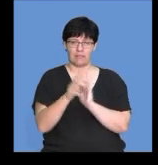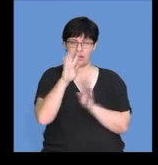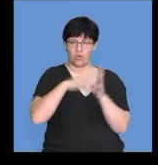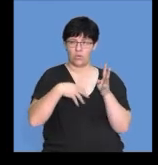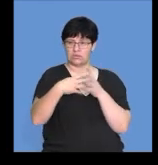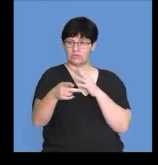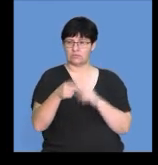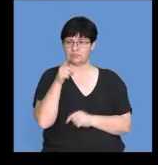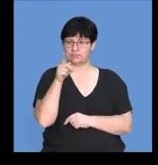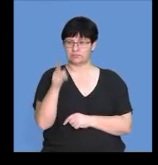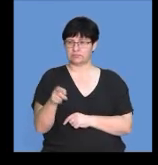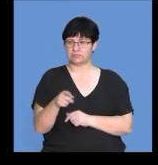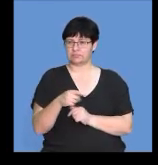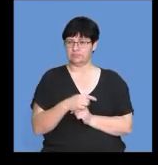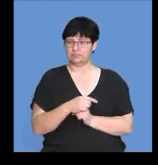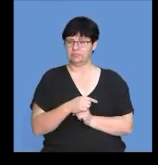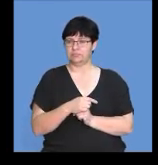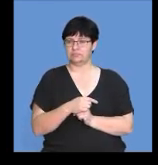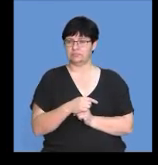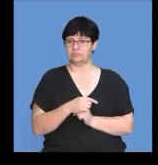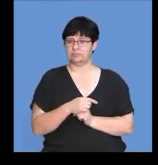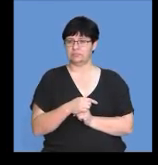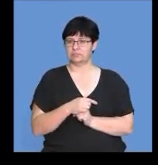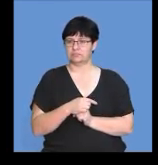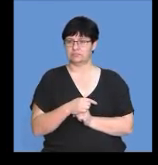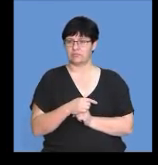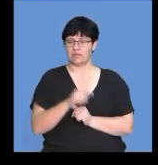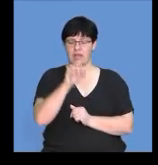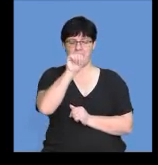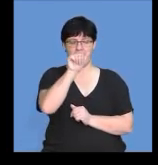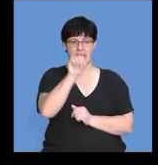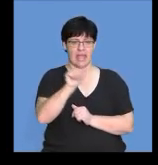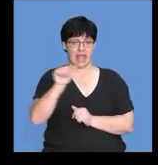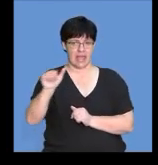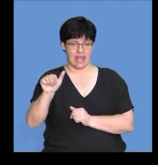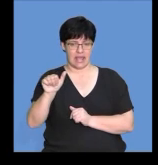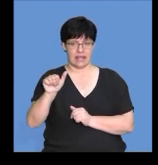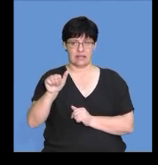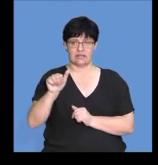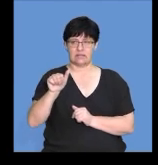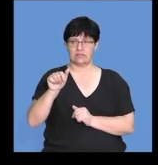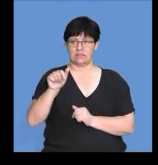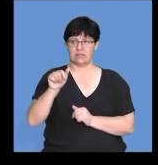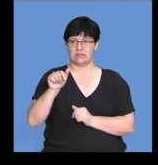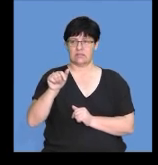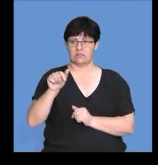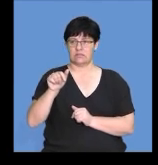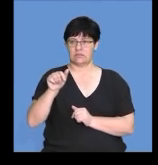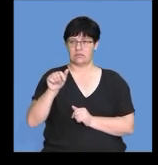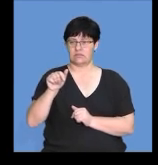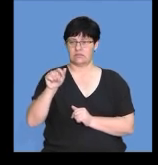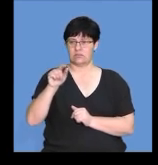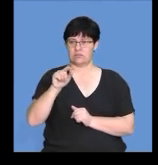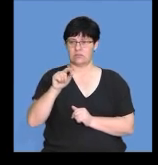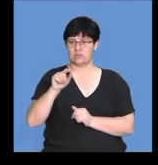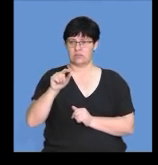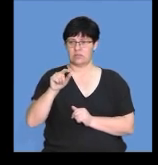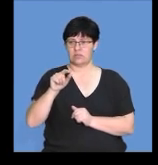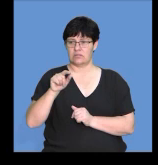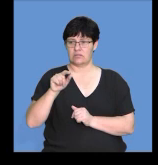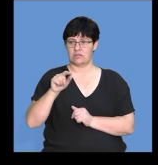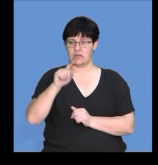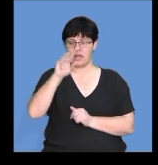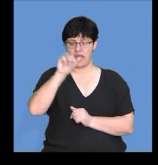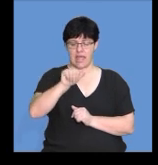our coding table. So we're using AAA as our codon. So I'm going to very quickly scribble this here. So remember that